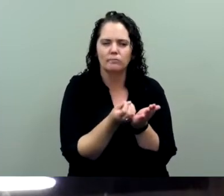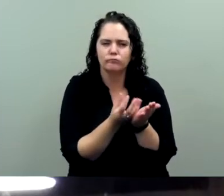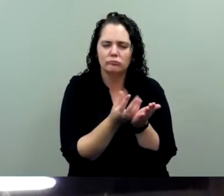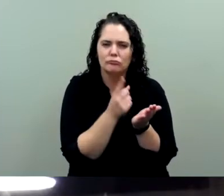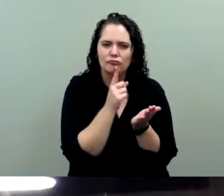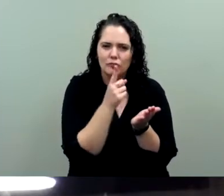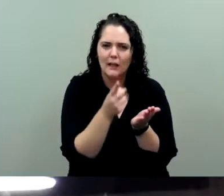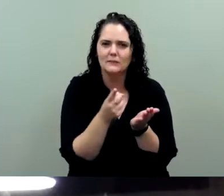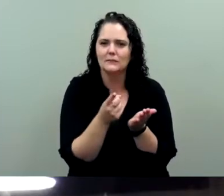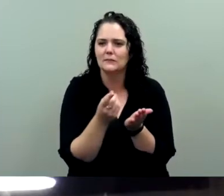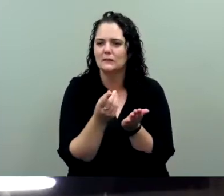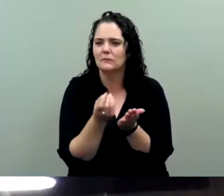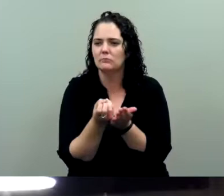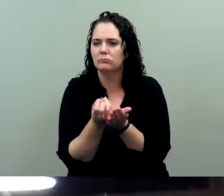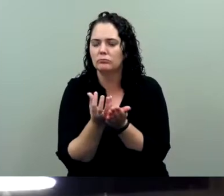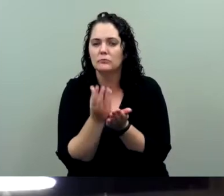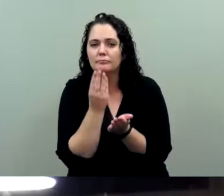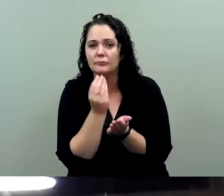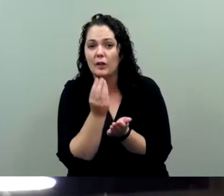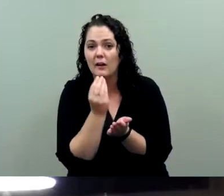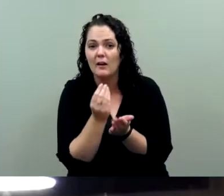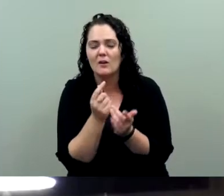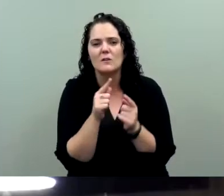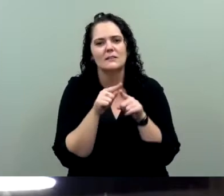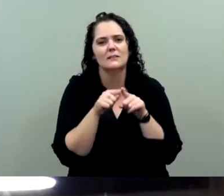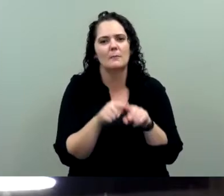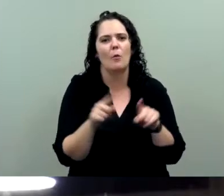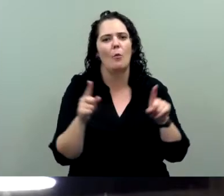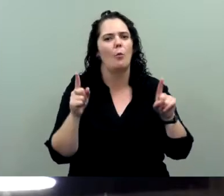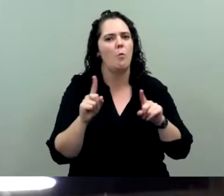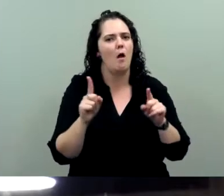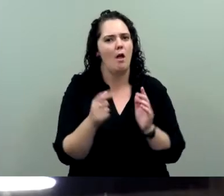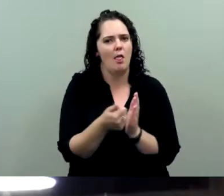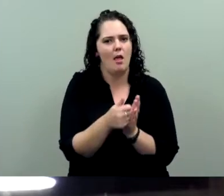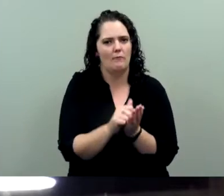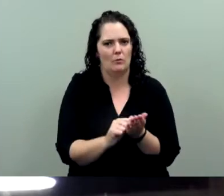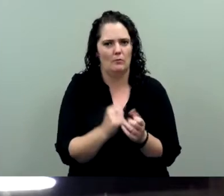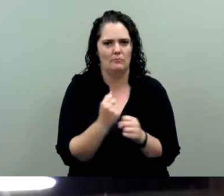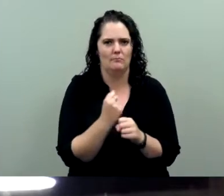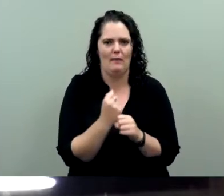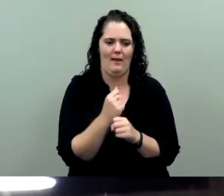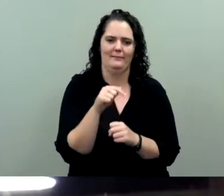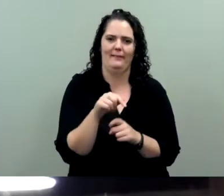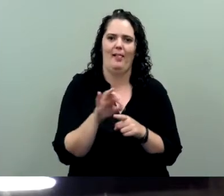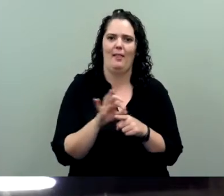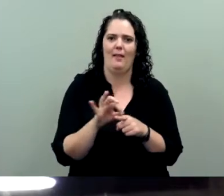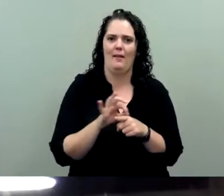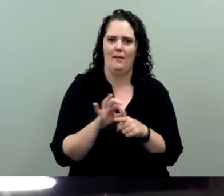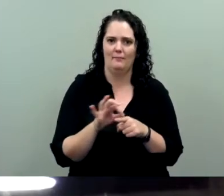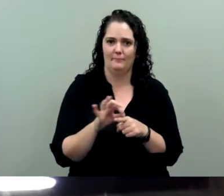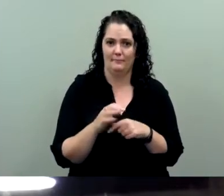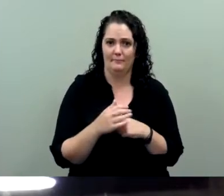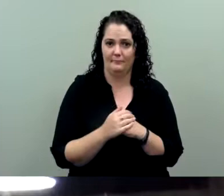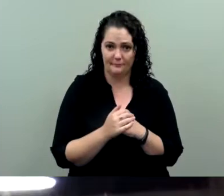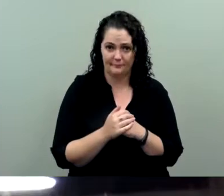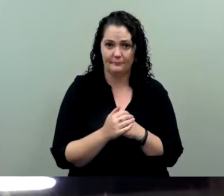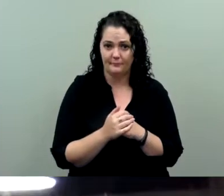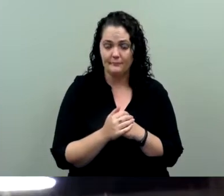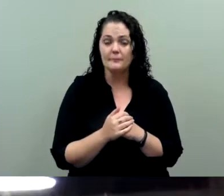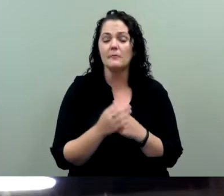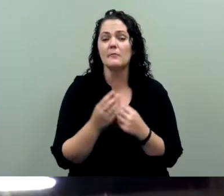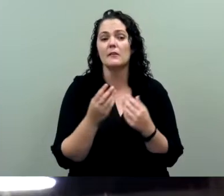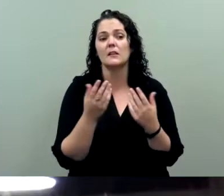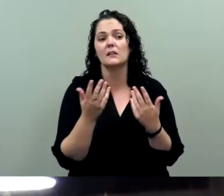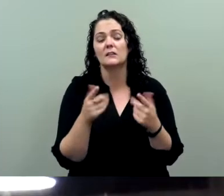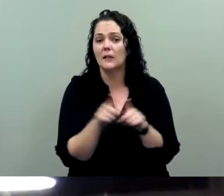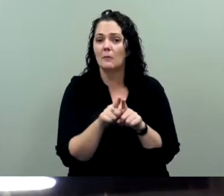browner. It really just depends. Also, the water that you're using will have an impact on it. Some people like to do this using mineral